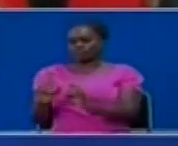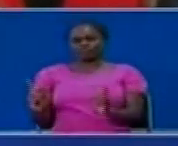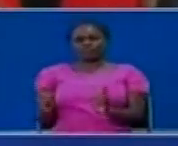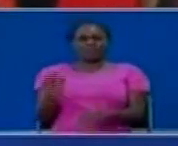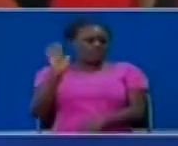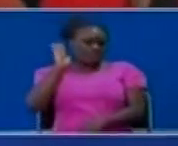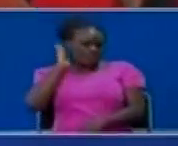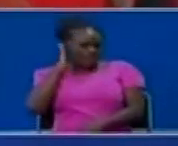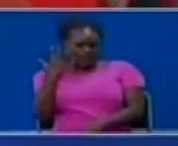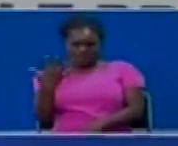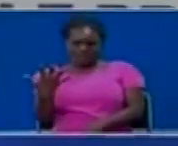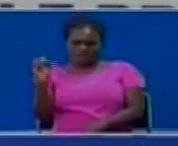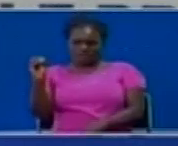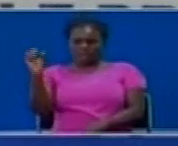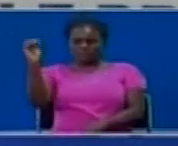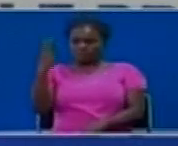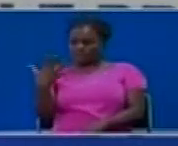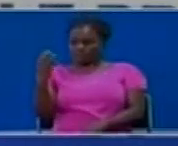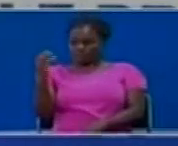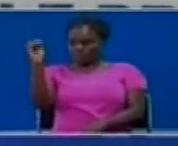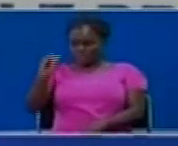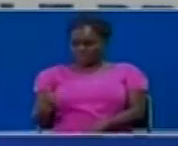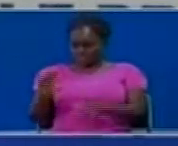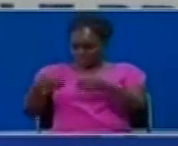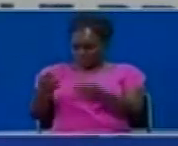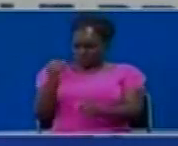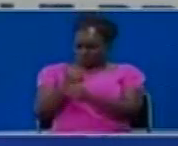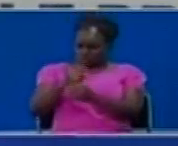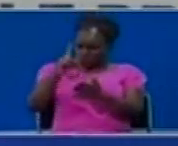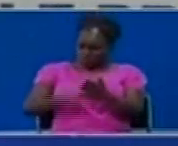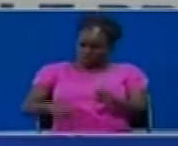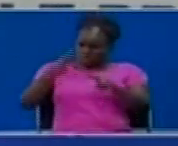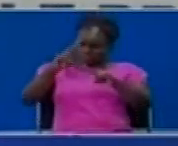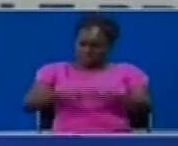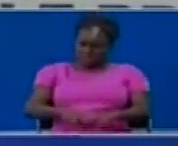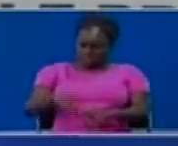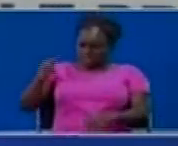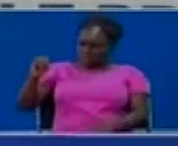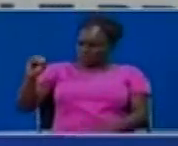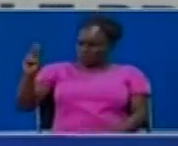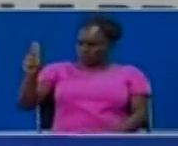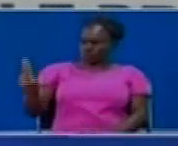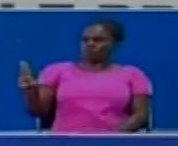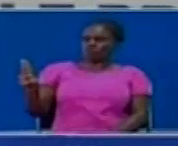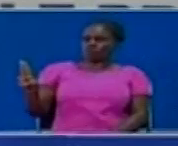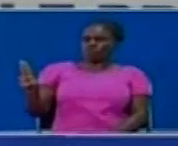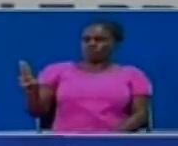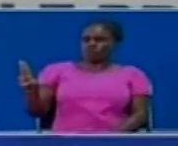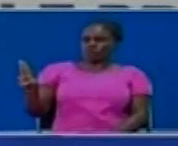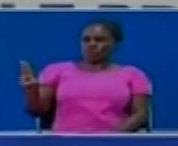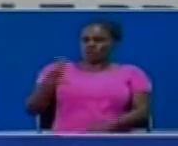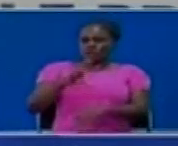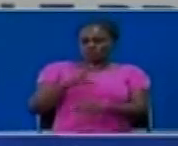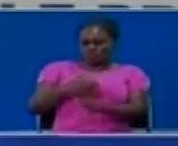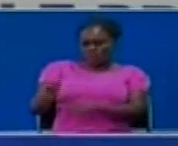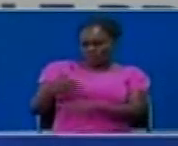about the 5% that they're going to contribute. What we're going to do is to sit with them. We've signed an MOU today with them that we'll be getting this amount of money to